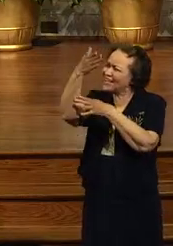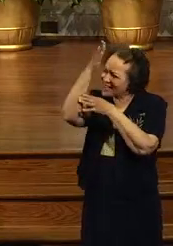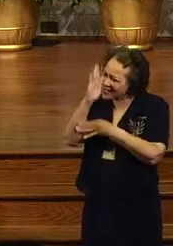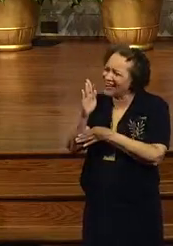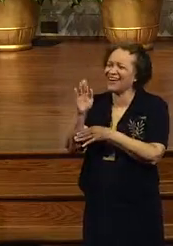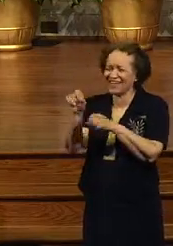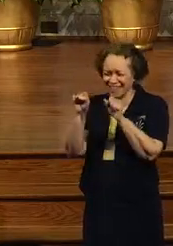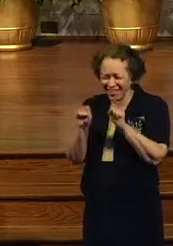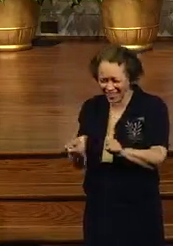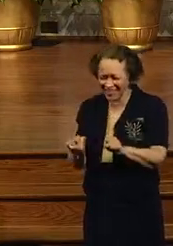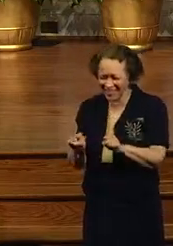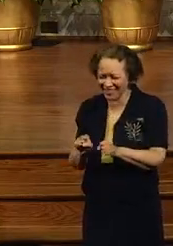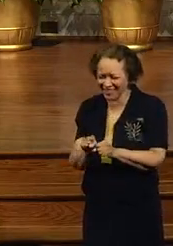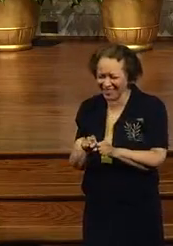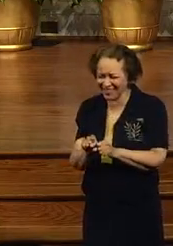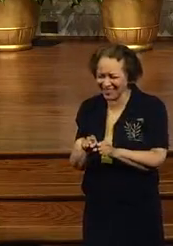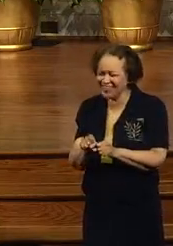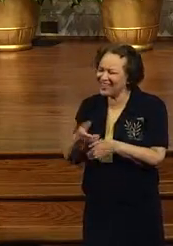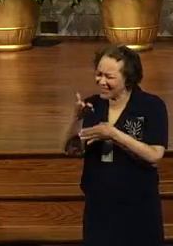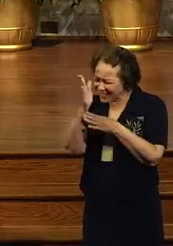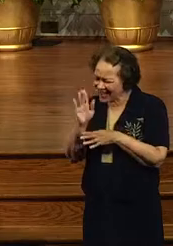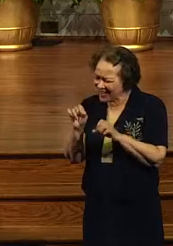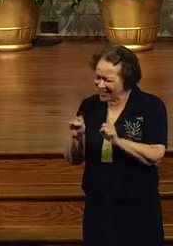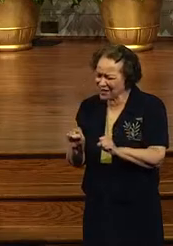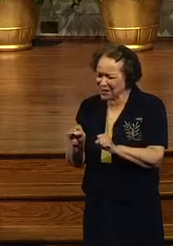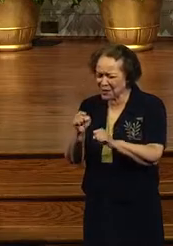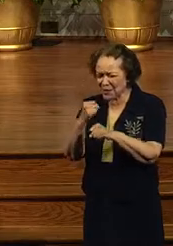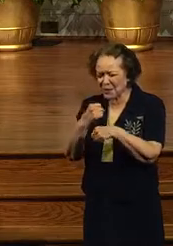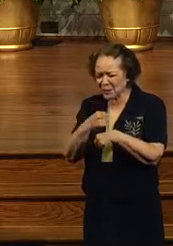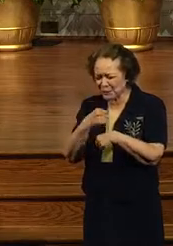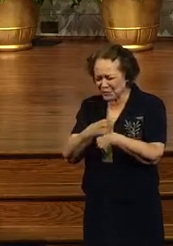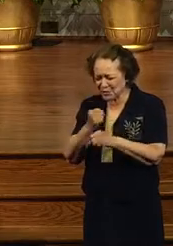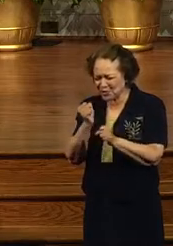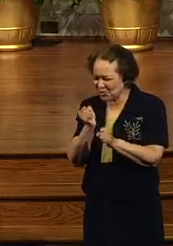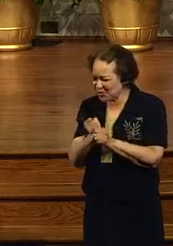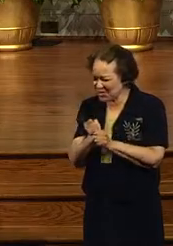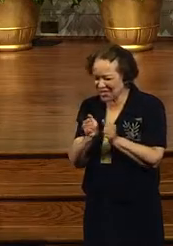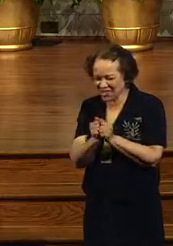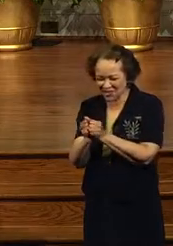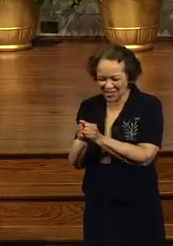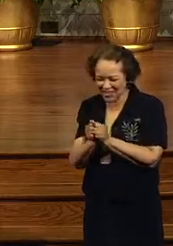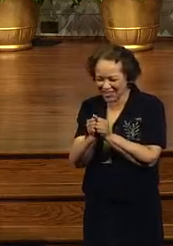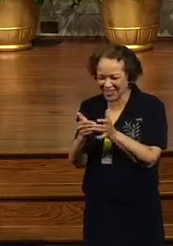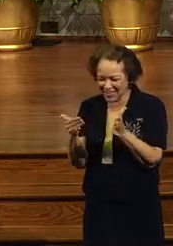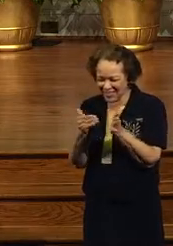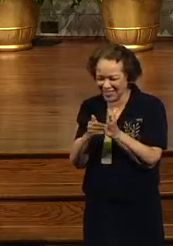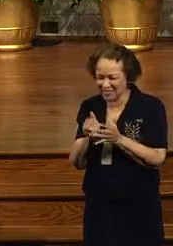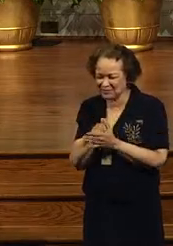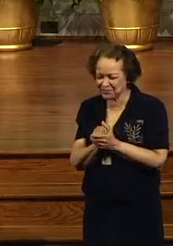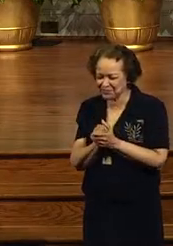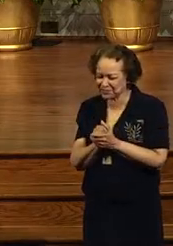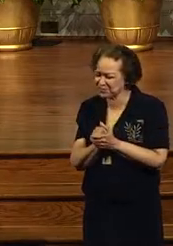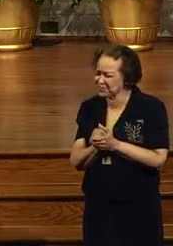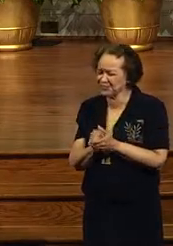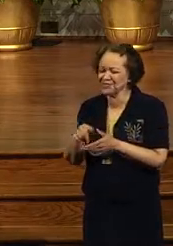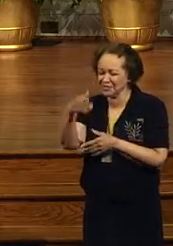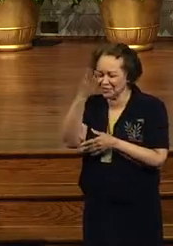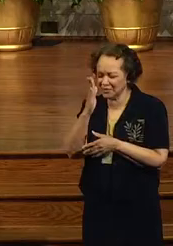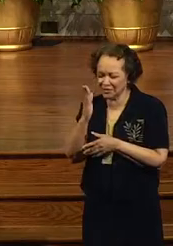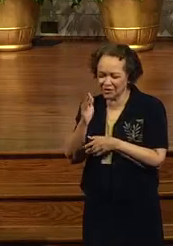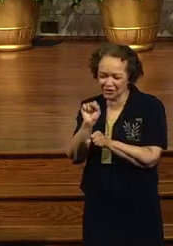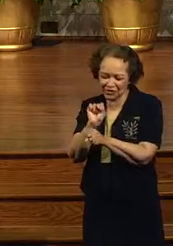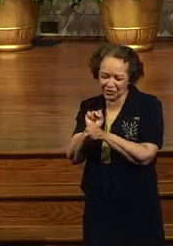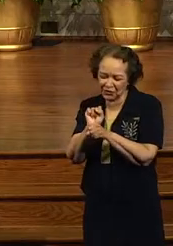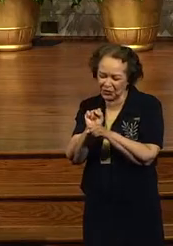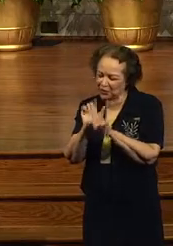Dumpty, he can put you together again because he can work miracles in your life and